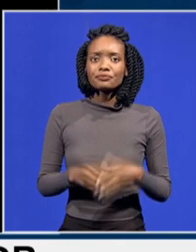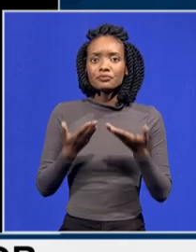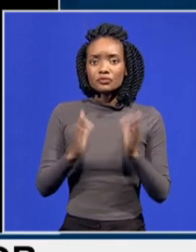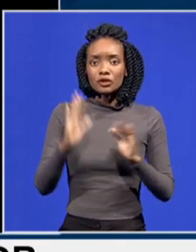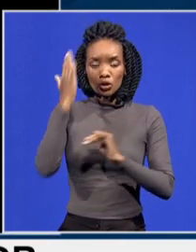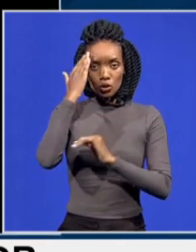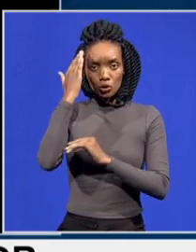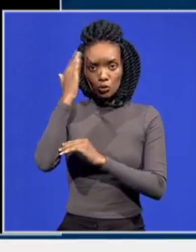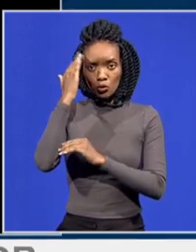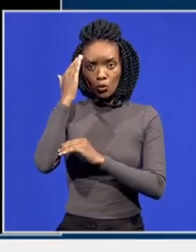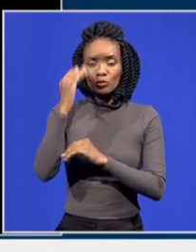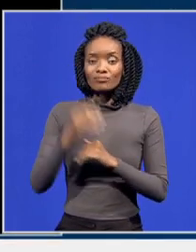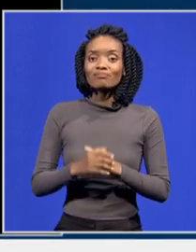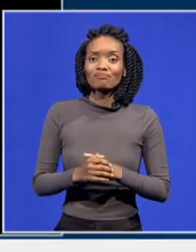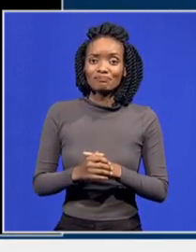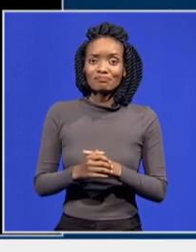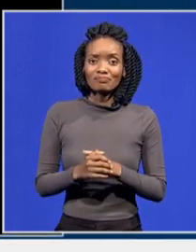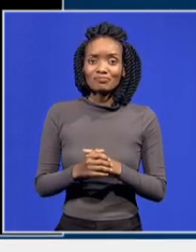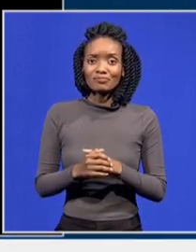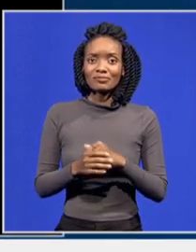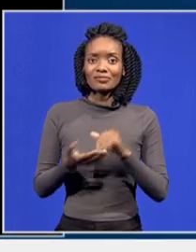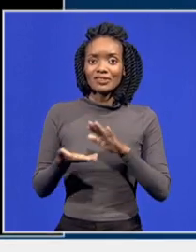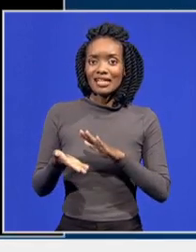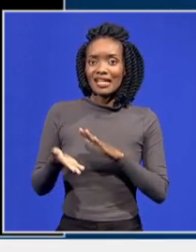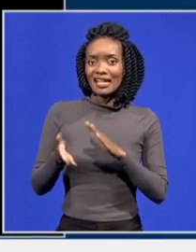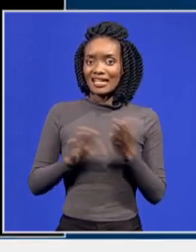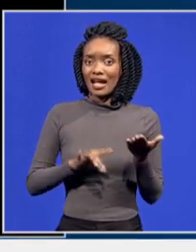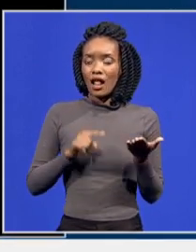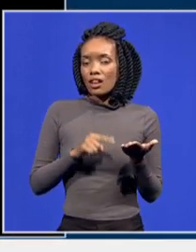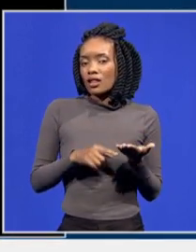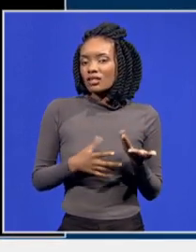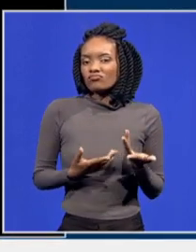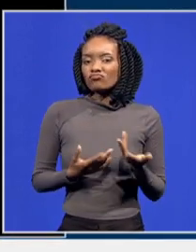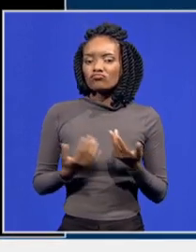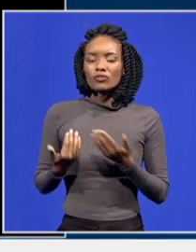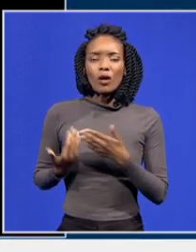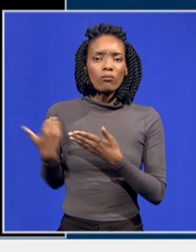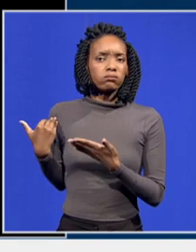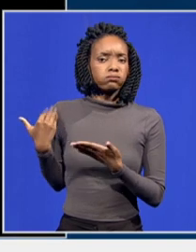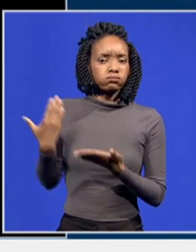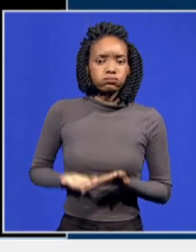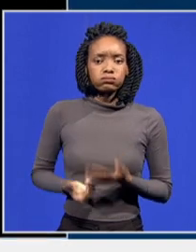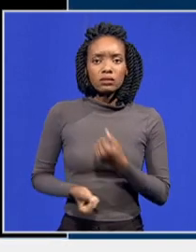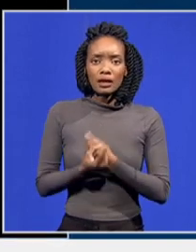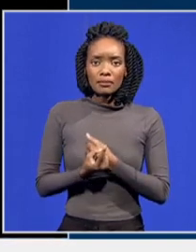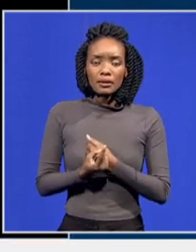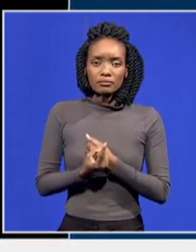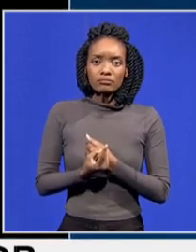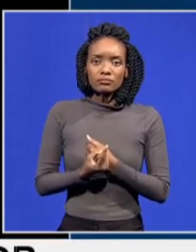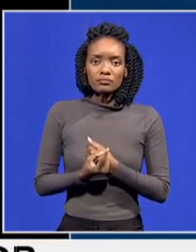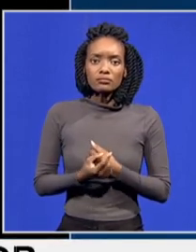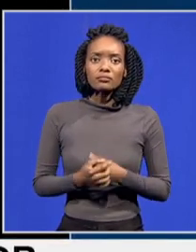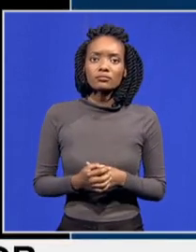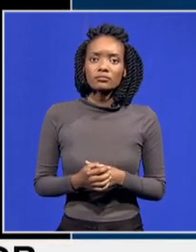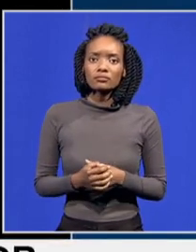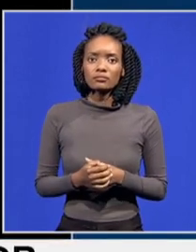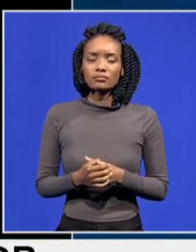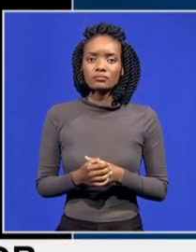death is a historical phenomenon, but it's always unacceptable when